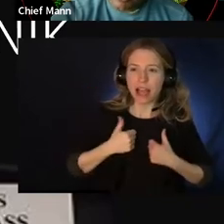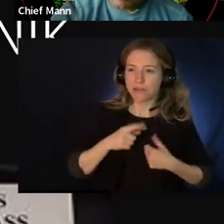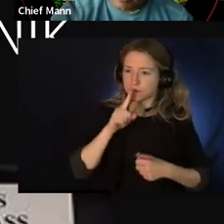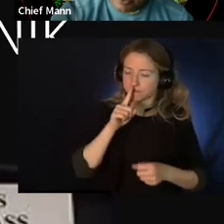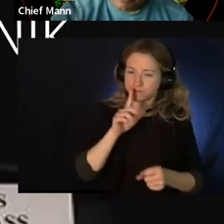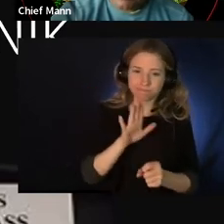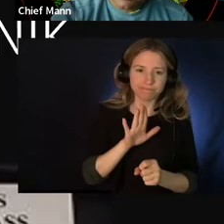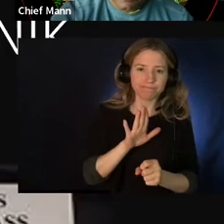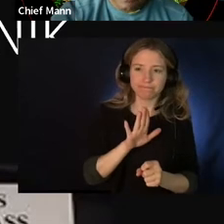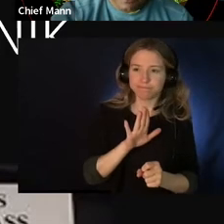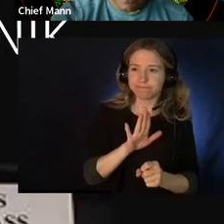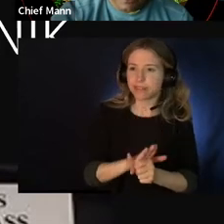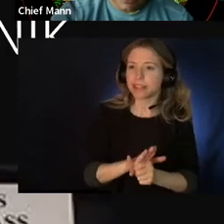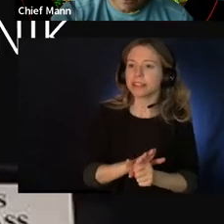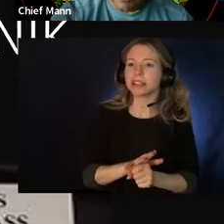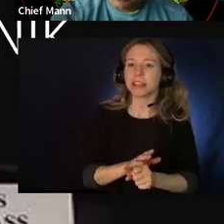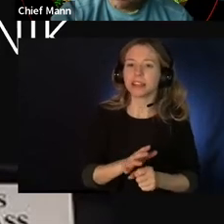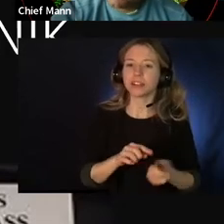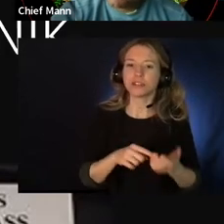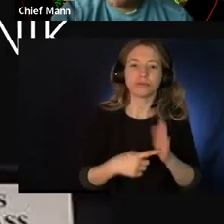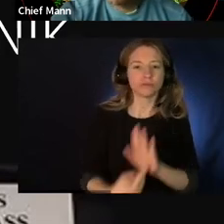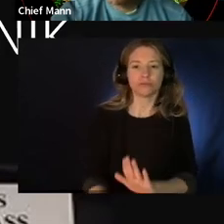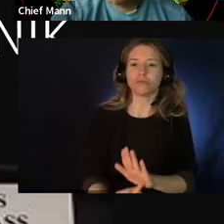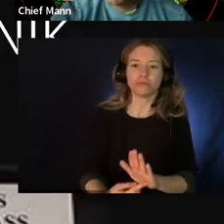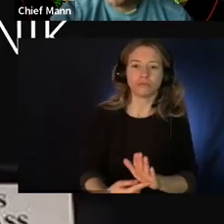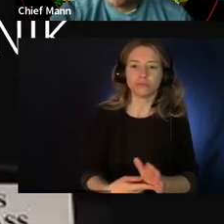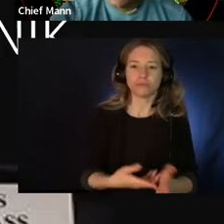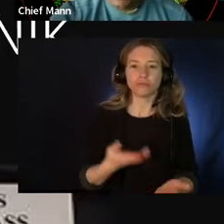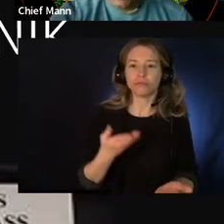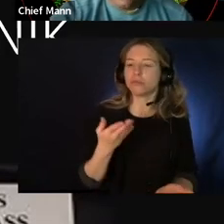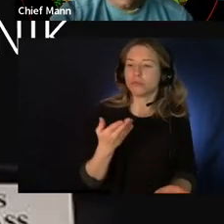in this space for 12,000 years,